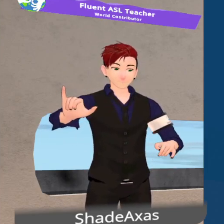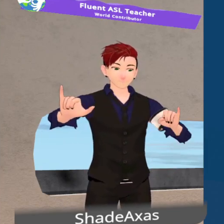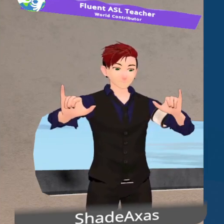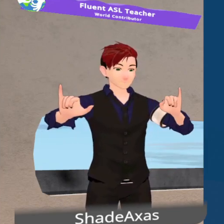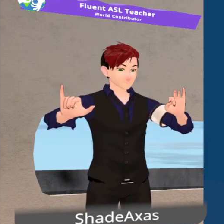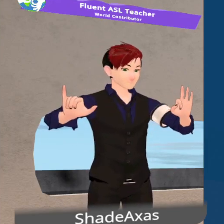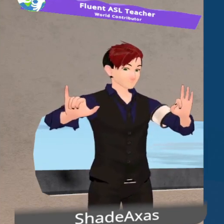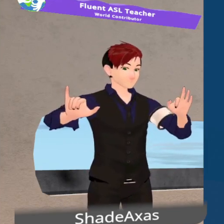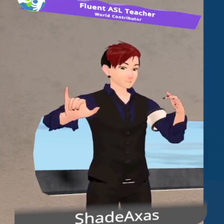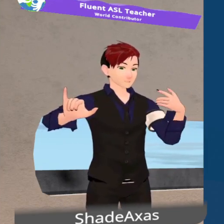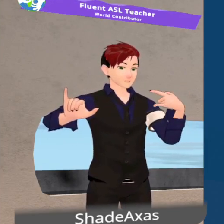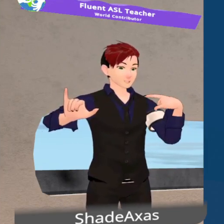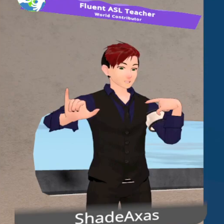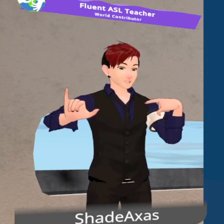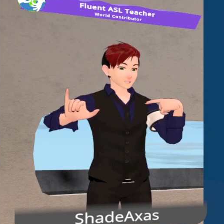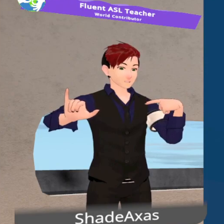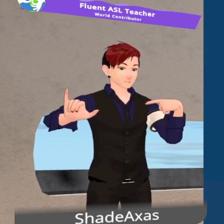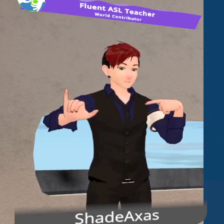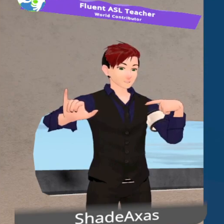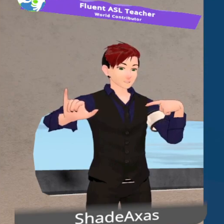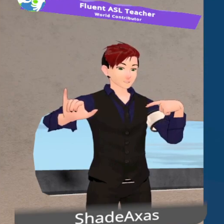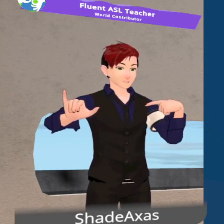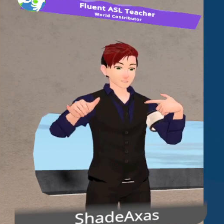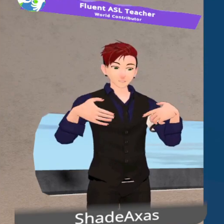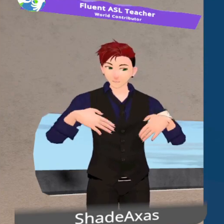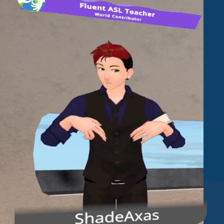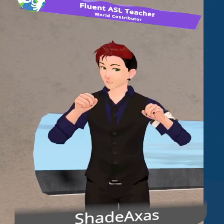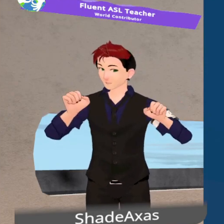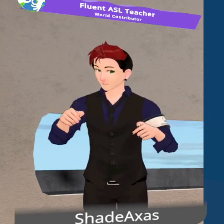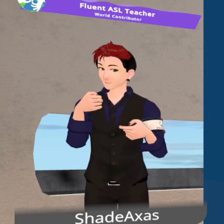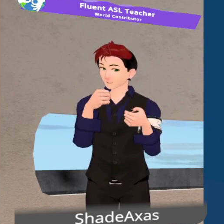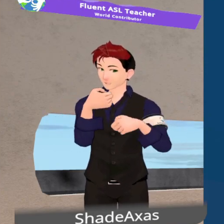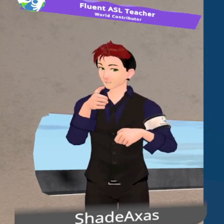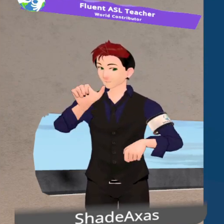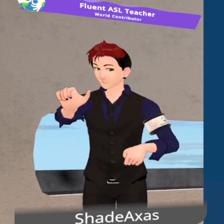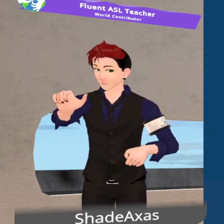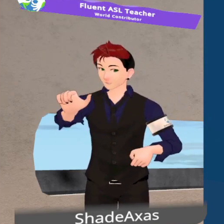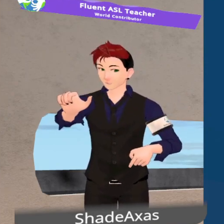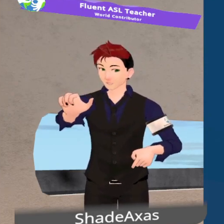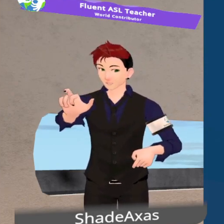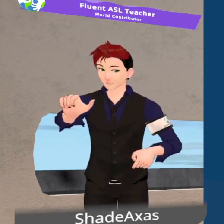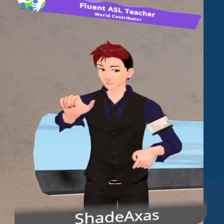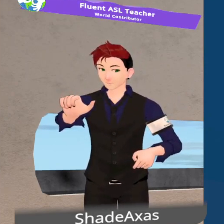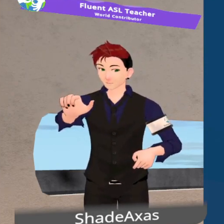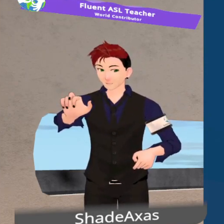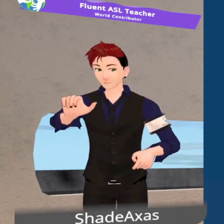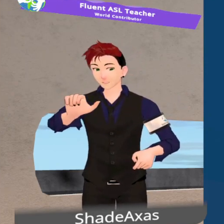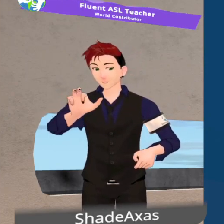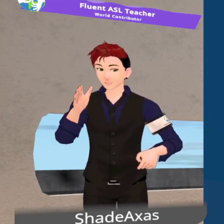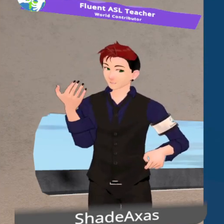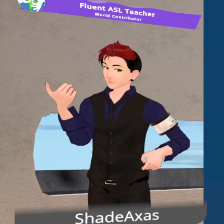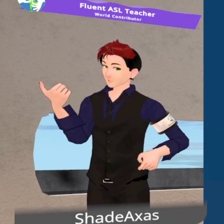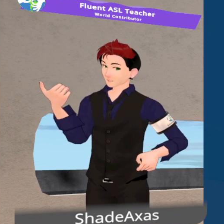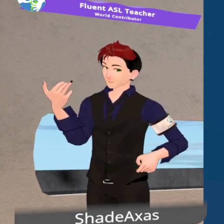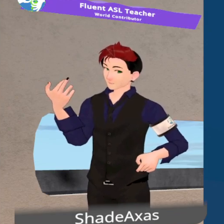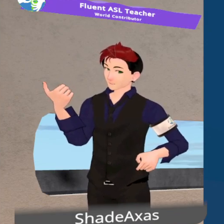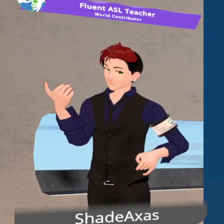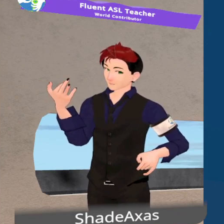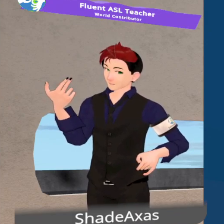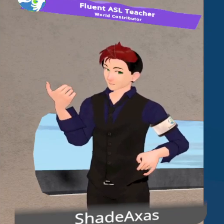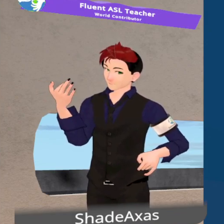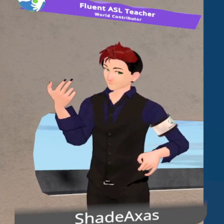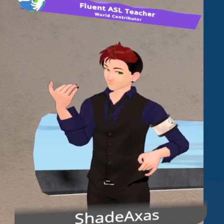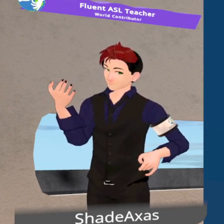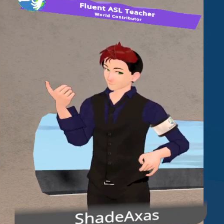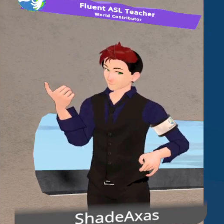hand. If you have the avatars that can make a Y hand, you're going to make a Y hand, which why is my pinky